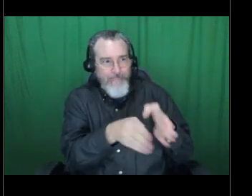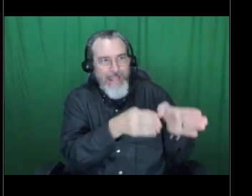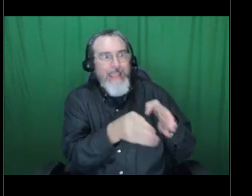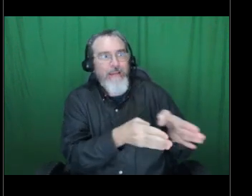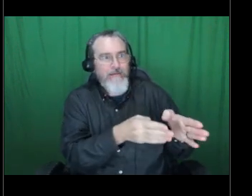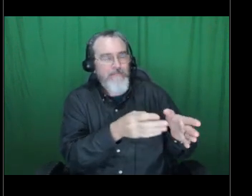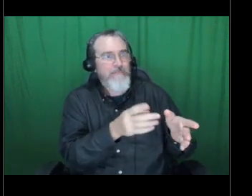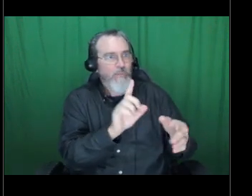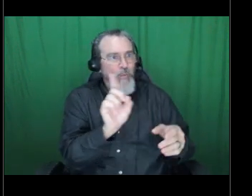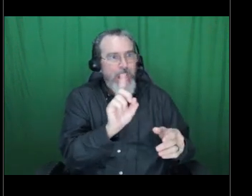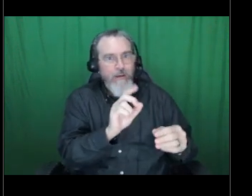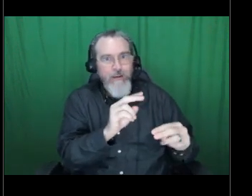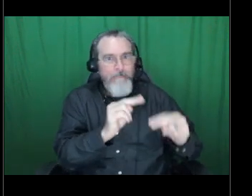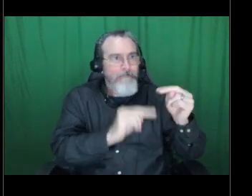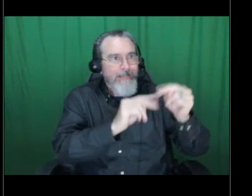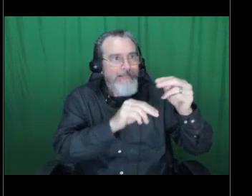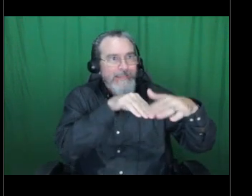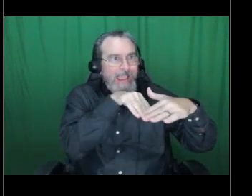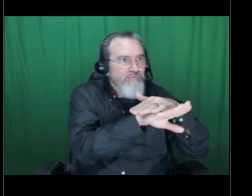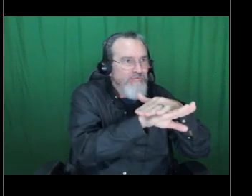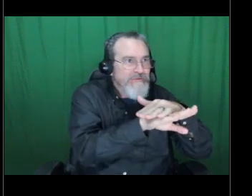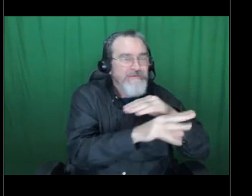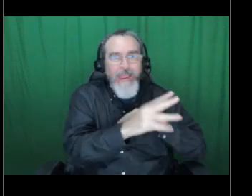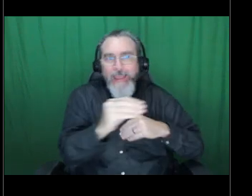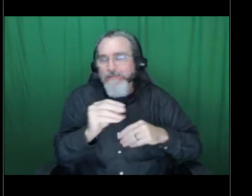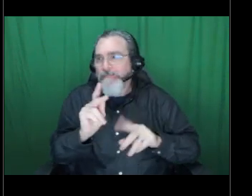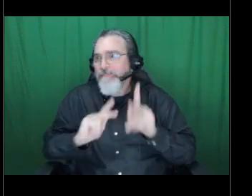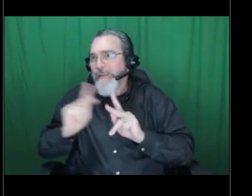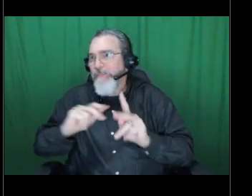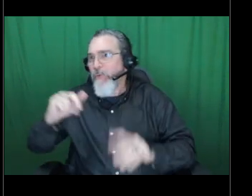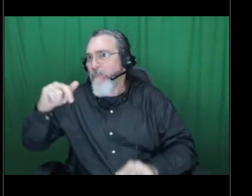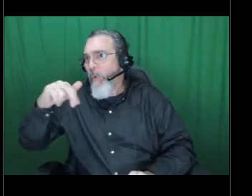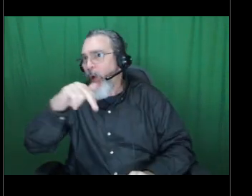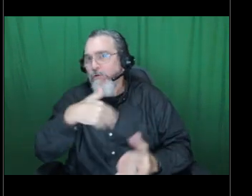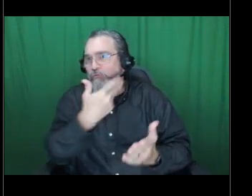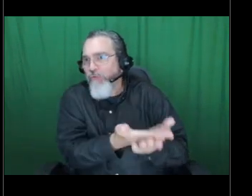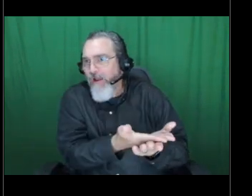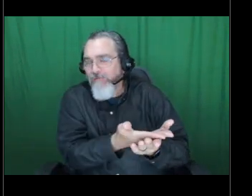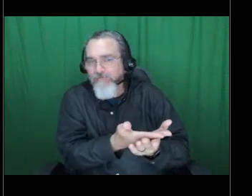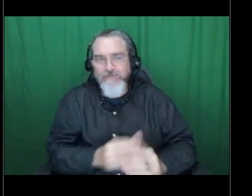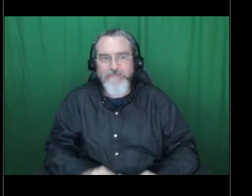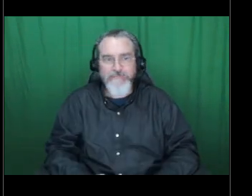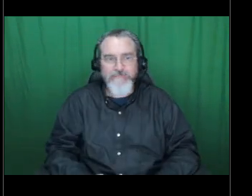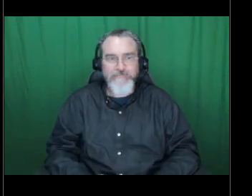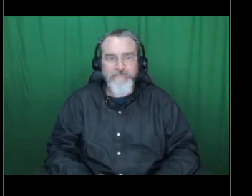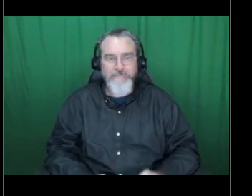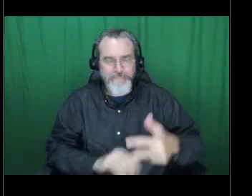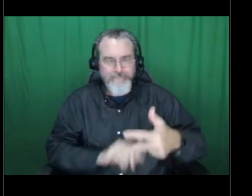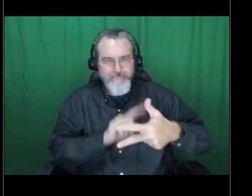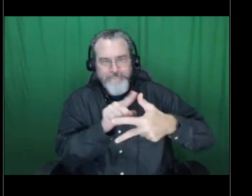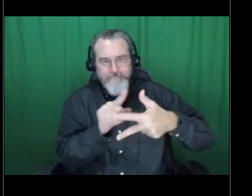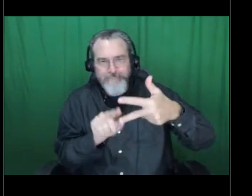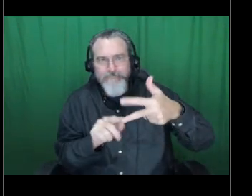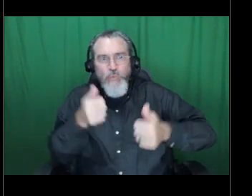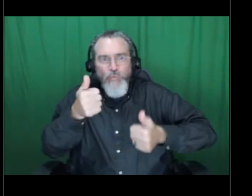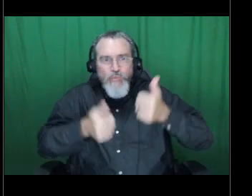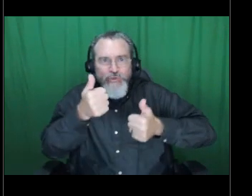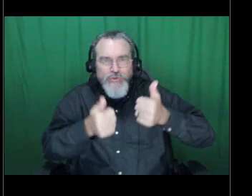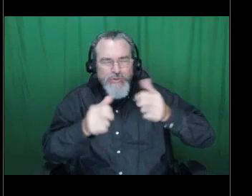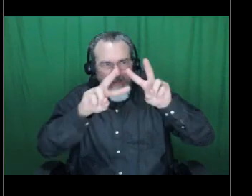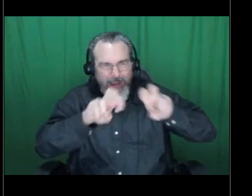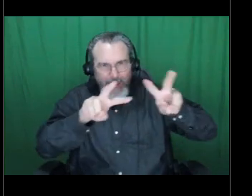entrances and pedestrian arrival points. The first option is